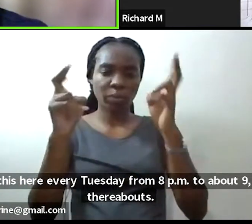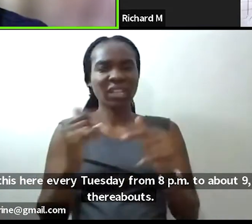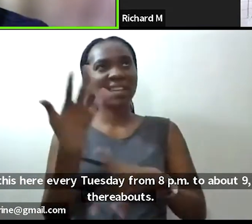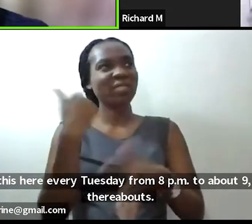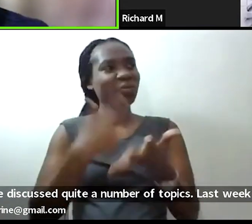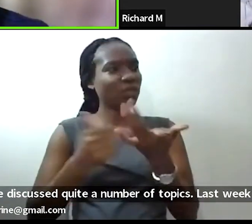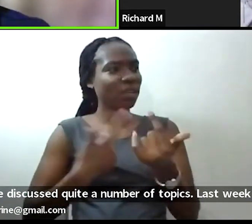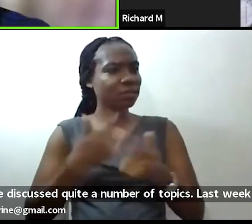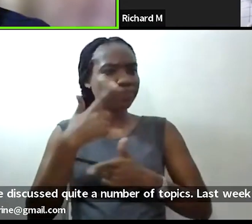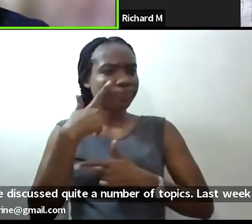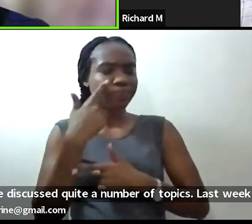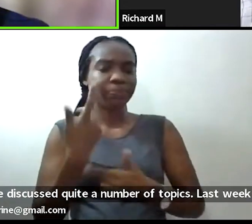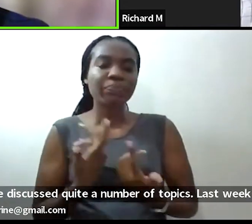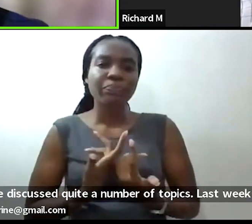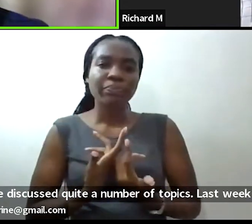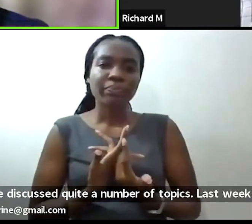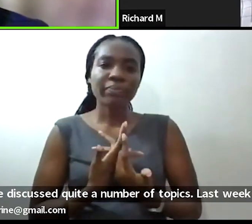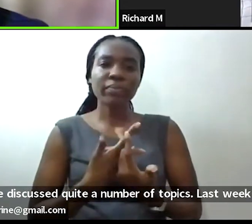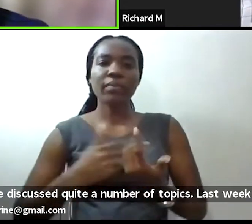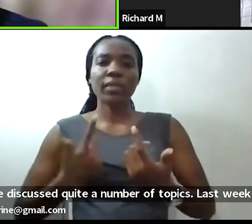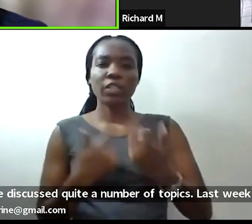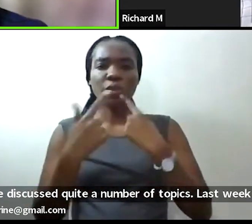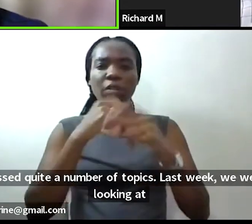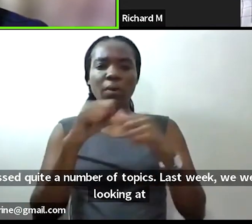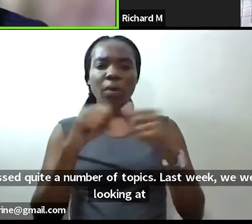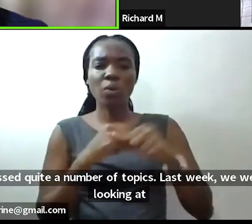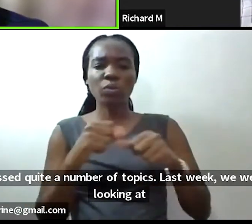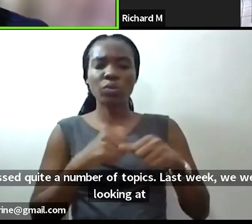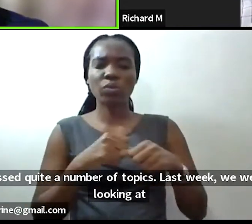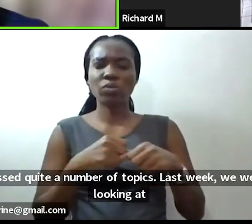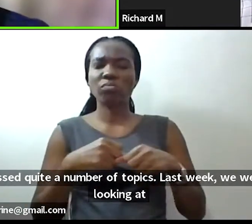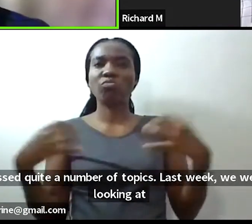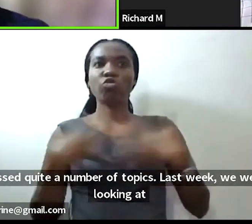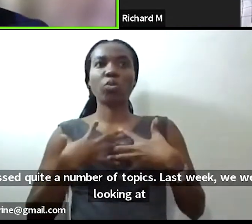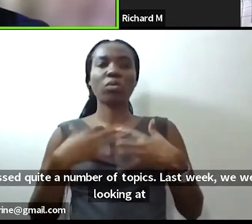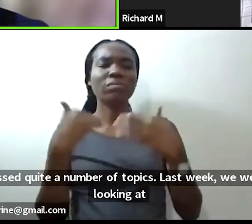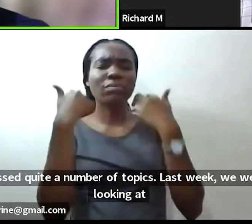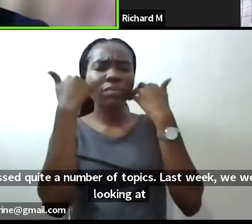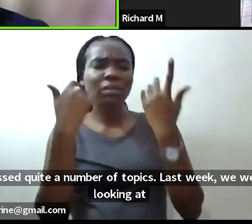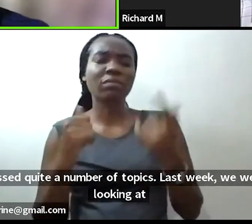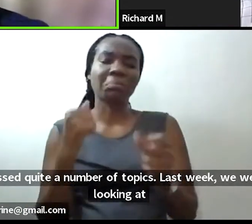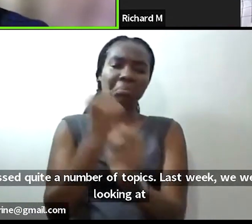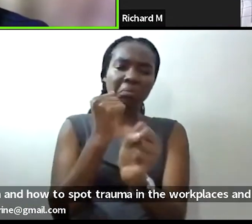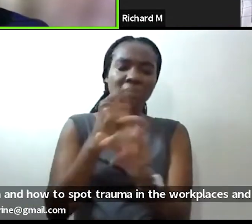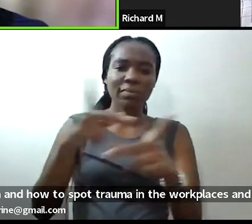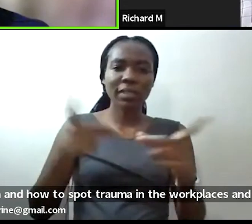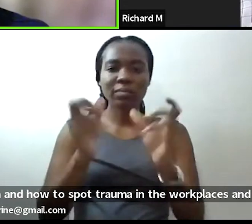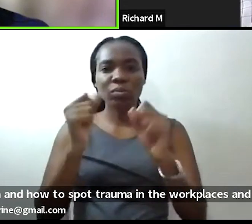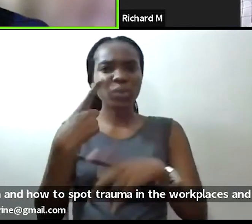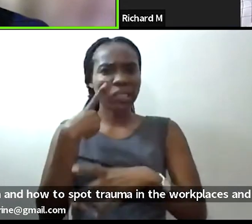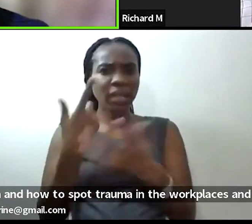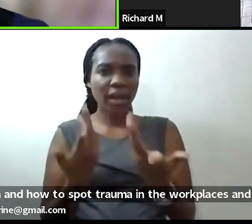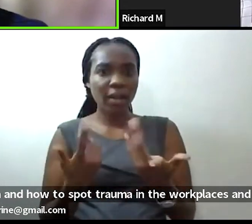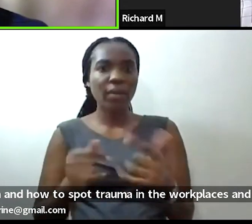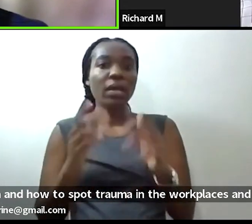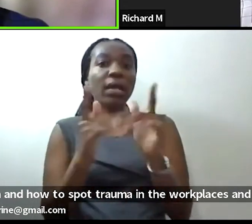looking at trauma and how to spot trauma in the workplaces. And the week before that, we were dealing